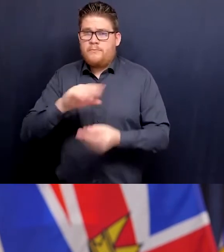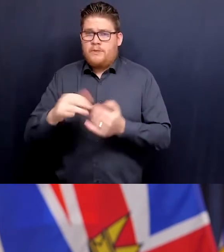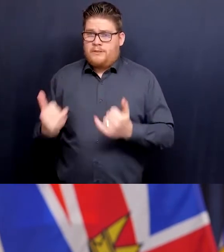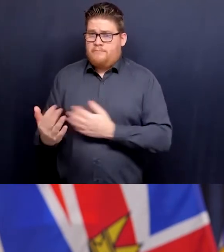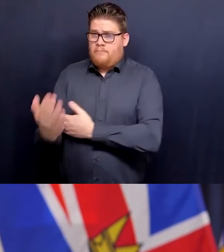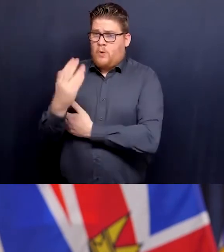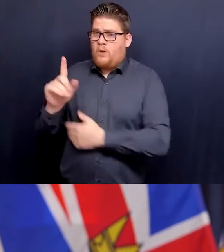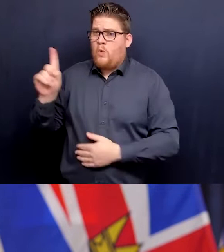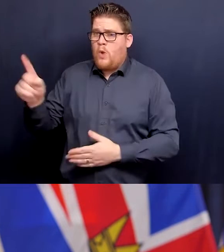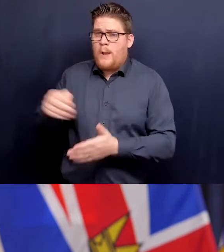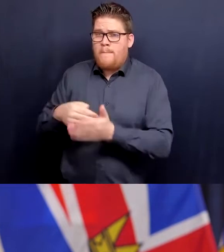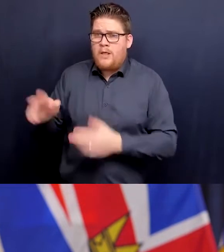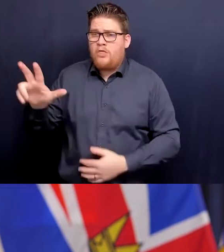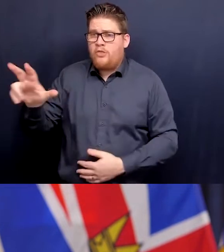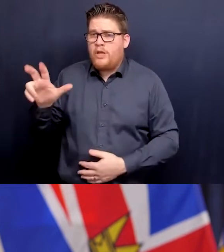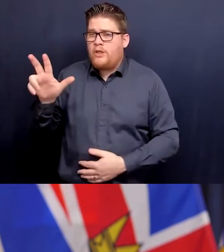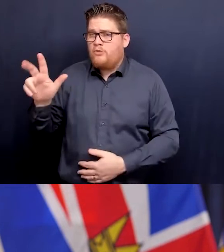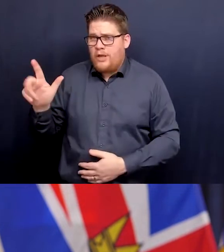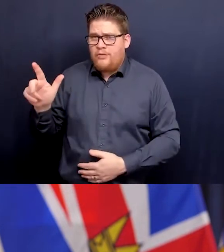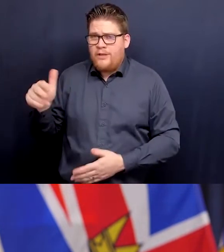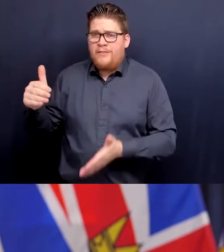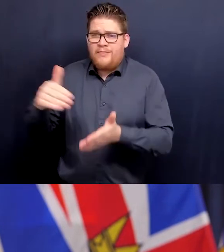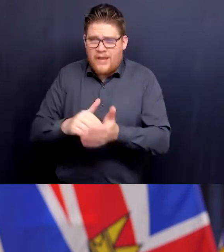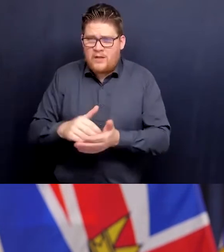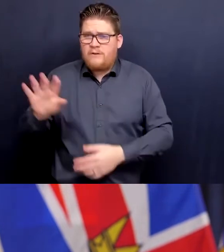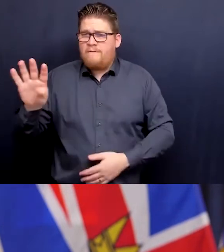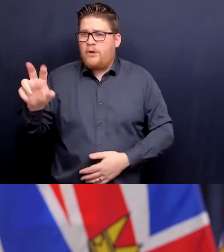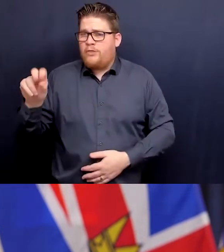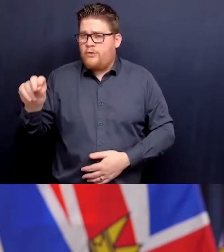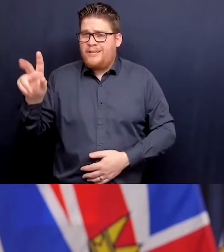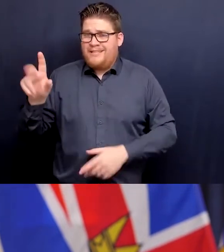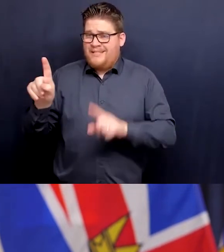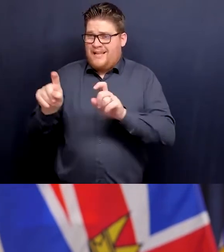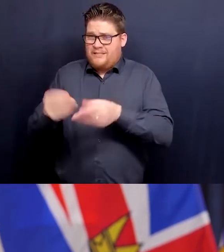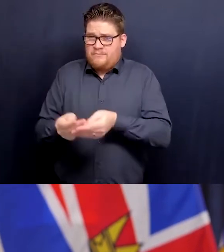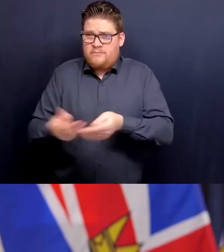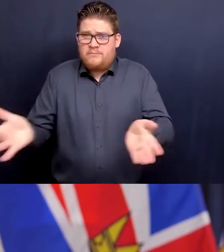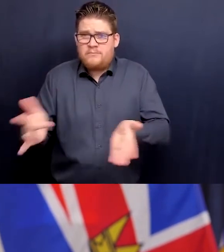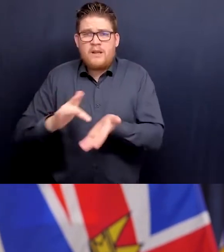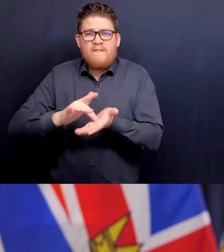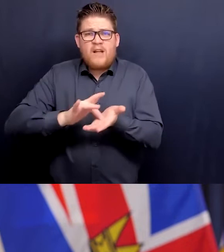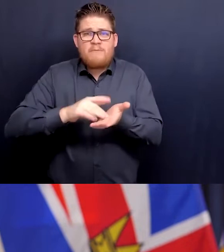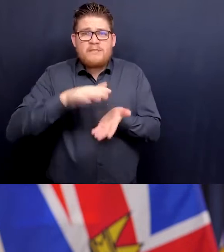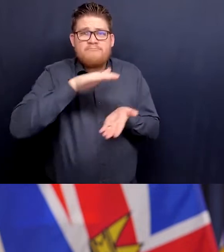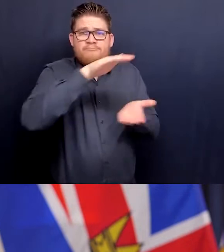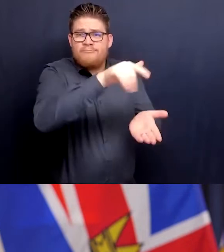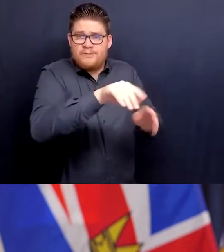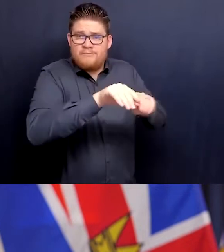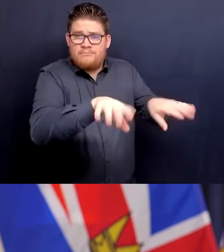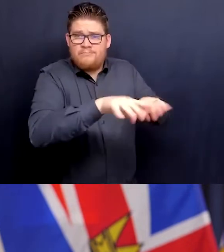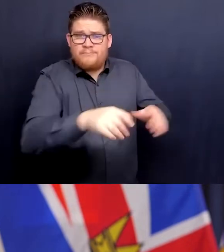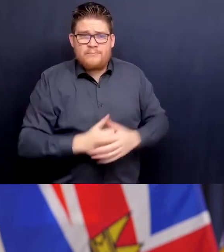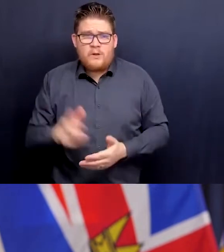1,323,430 tests have been dispensed by 1,287 pharmacies. I'd say that as of tomorrow, we will be lowering